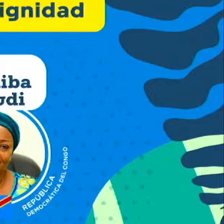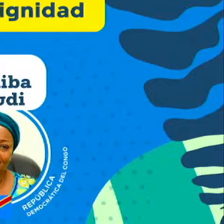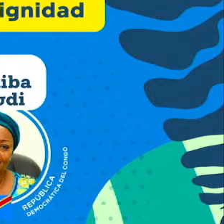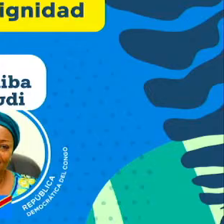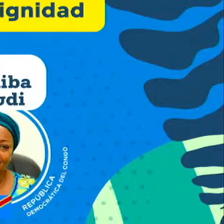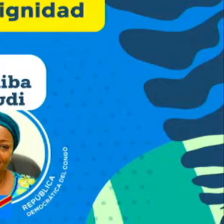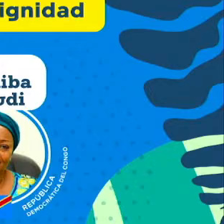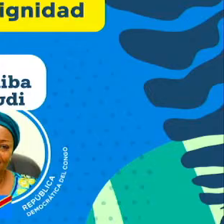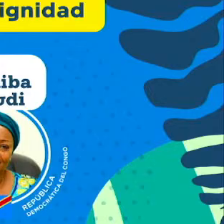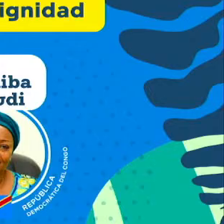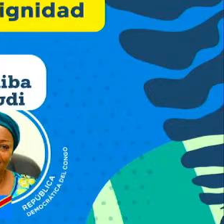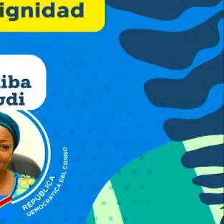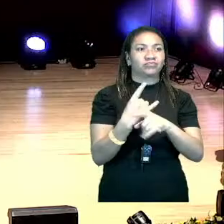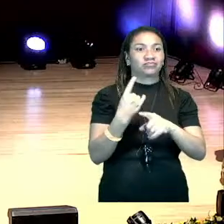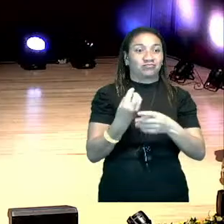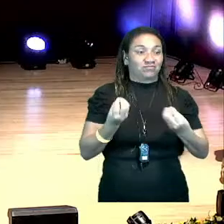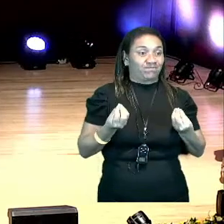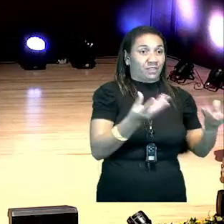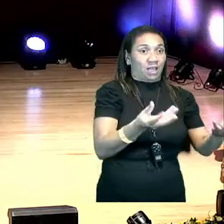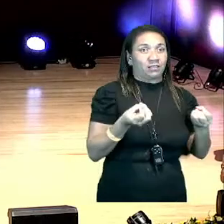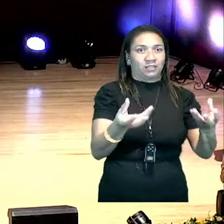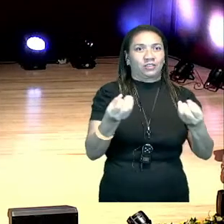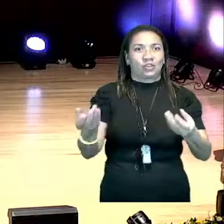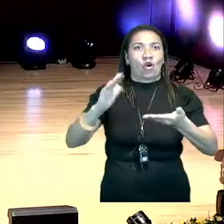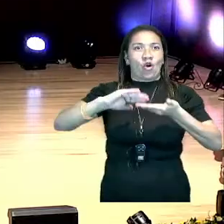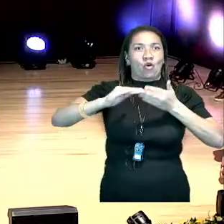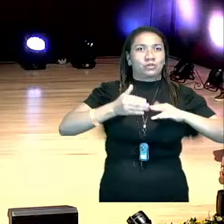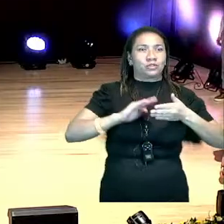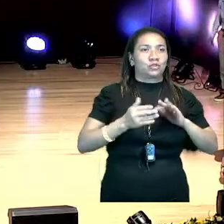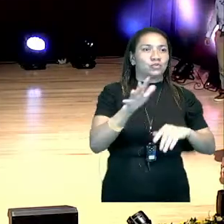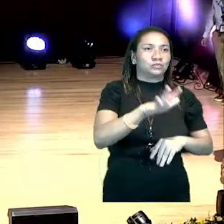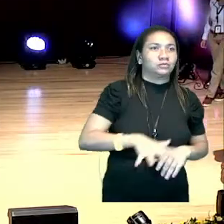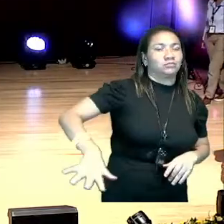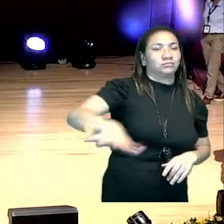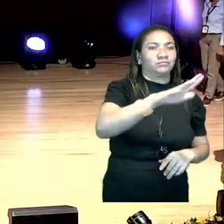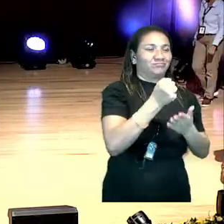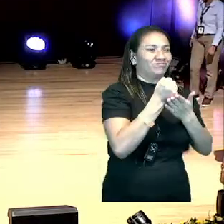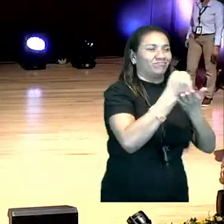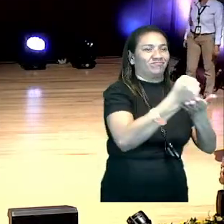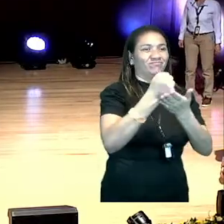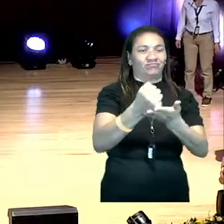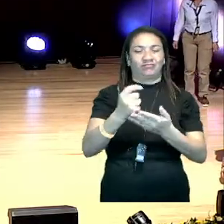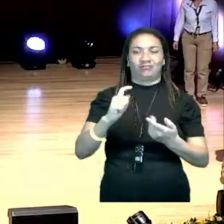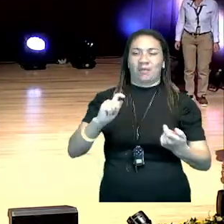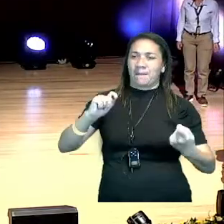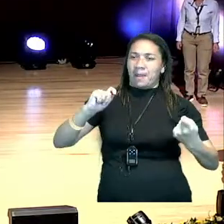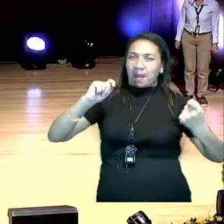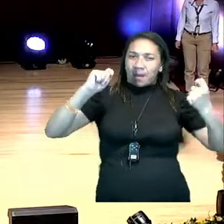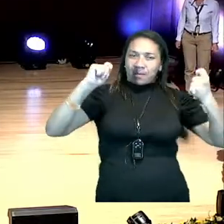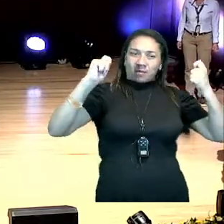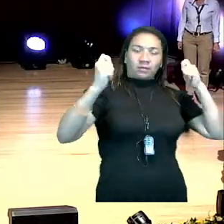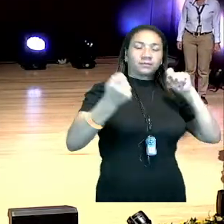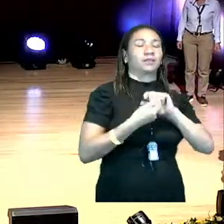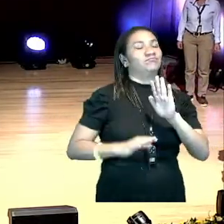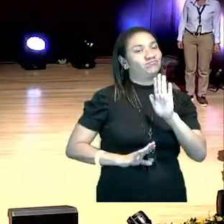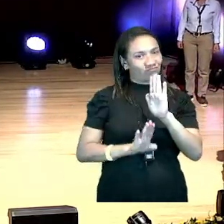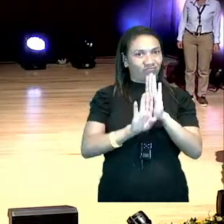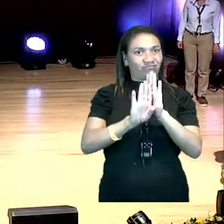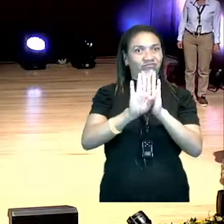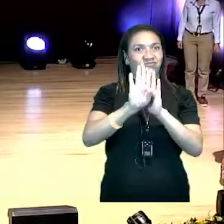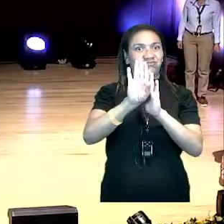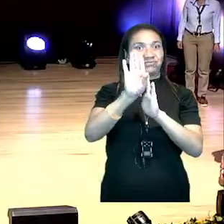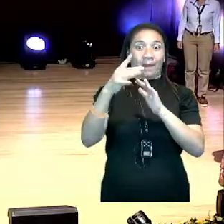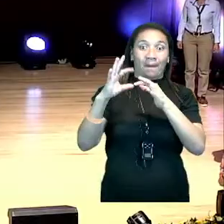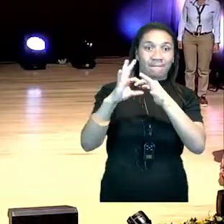spaces, using power in pro of the communities that have helped us to transform themselves and